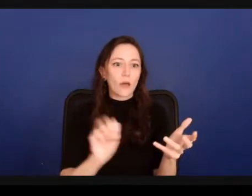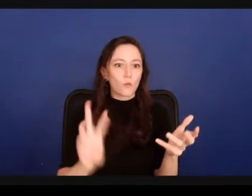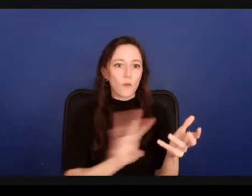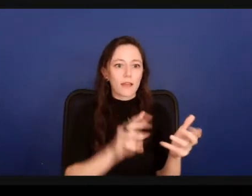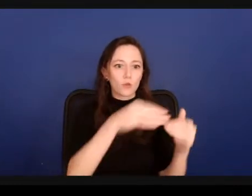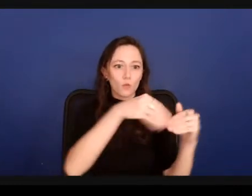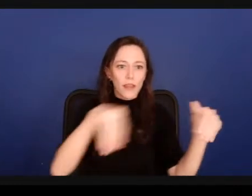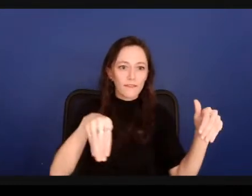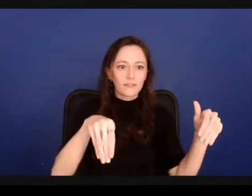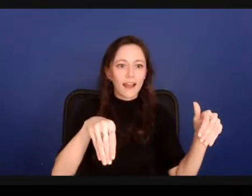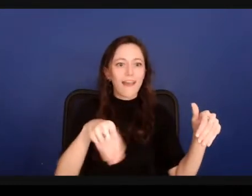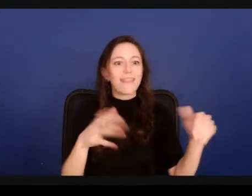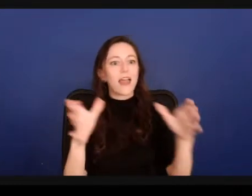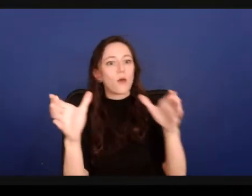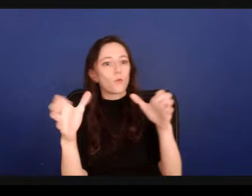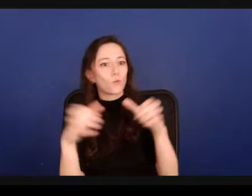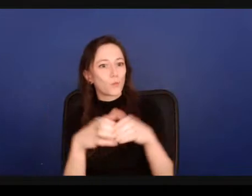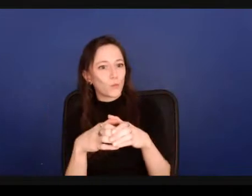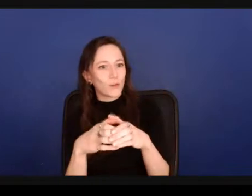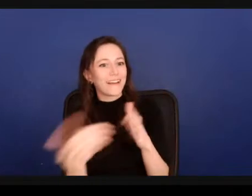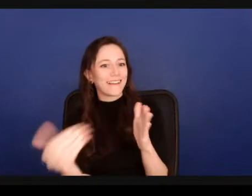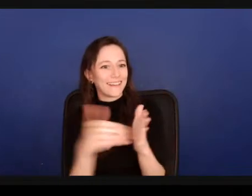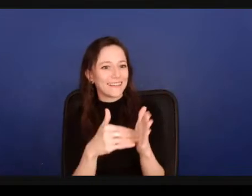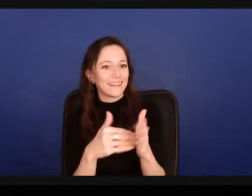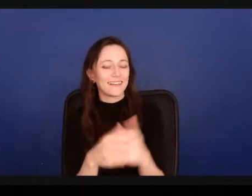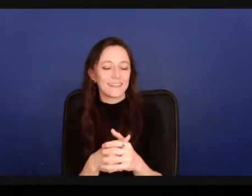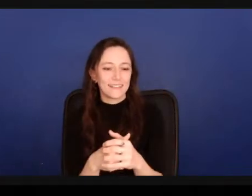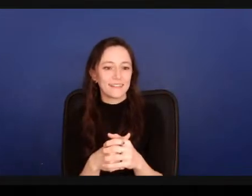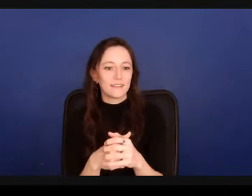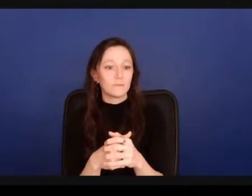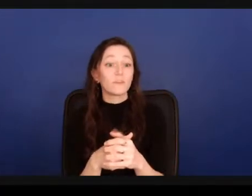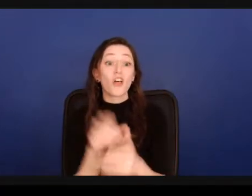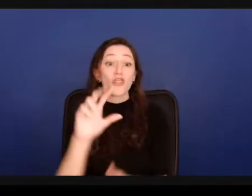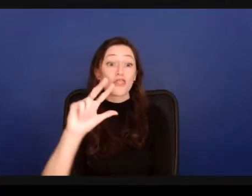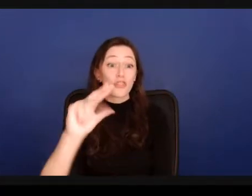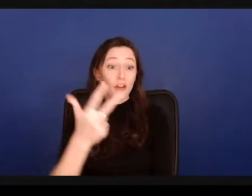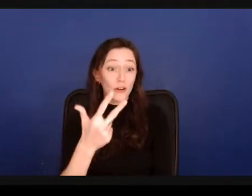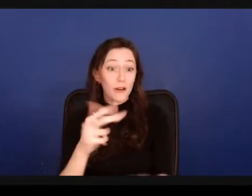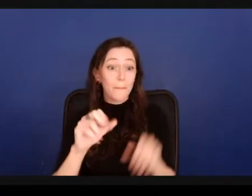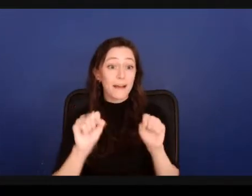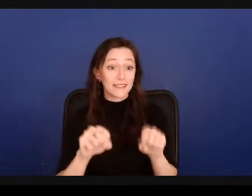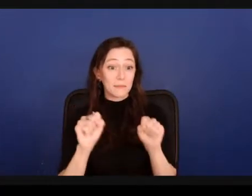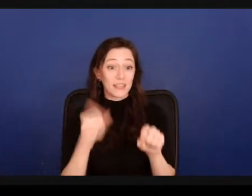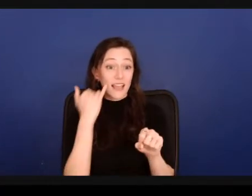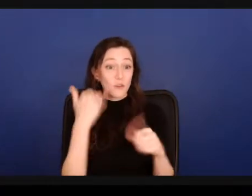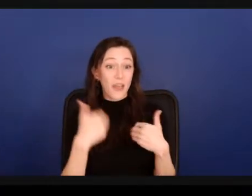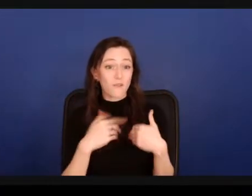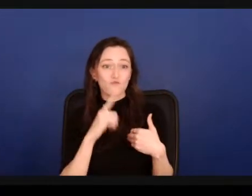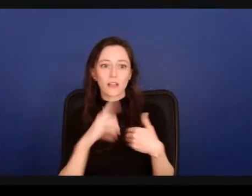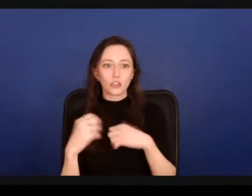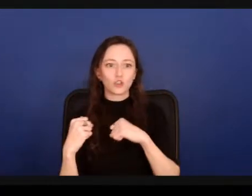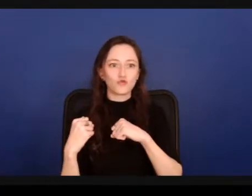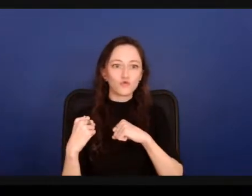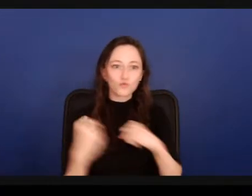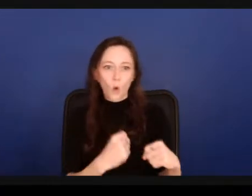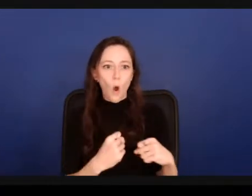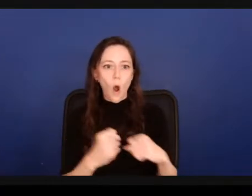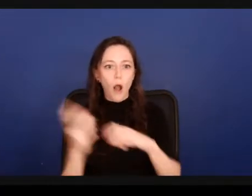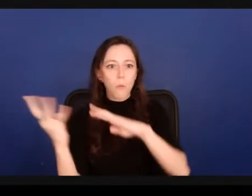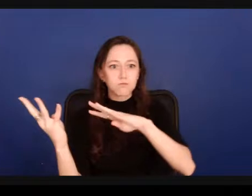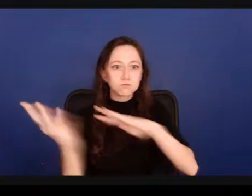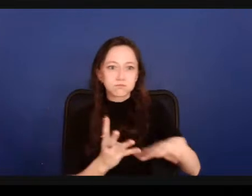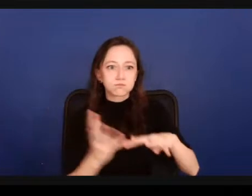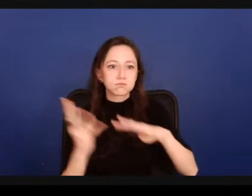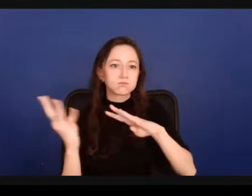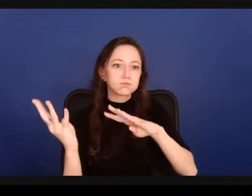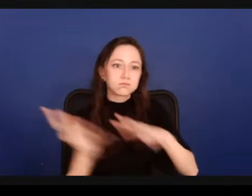deflate afterwards. The third possibility there would be if you have a very strong supply. And if that's the case, then you see